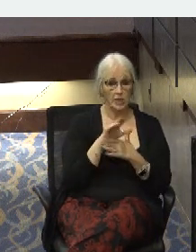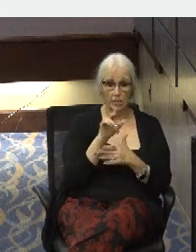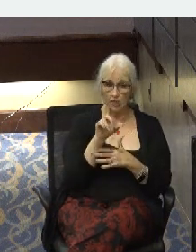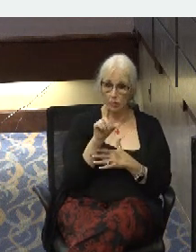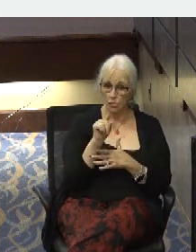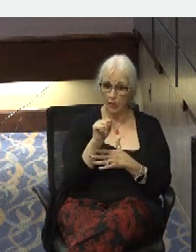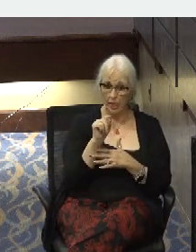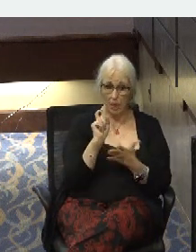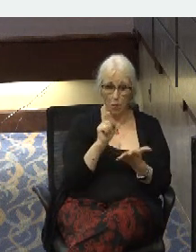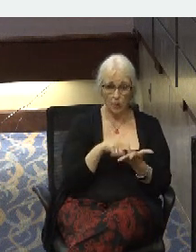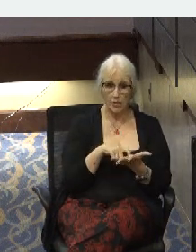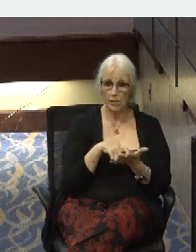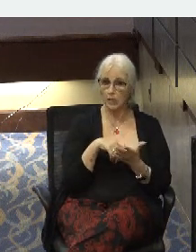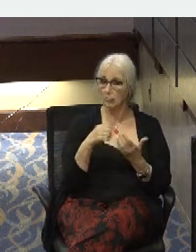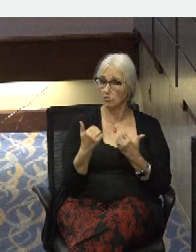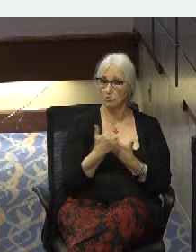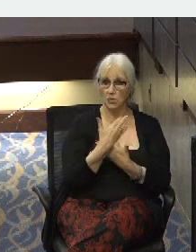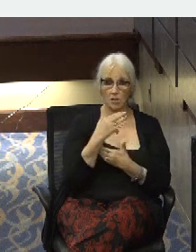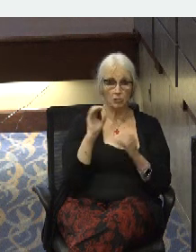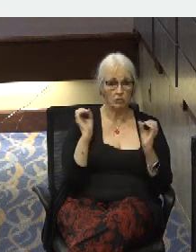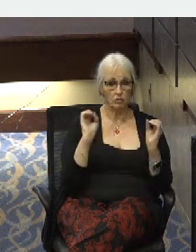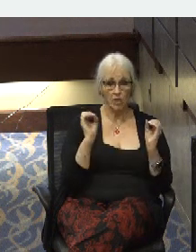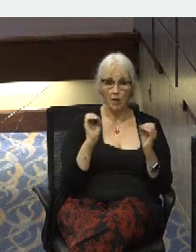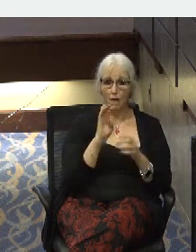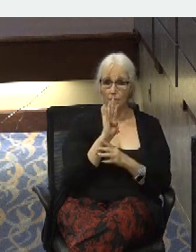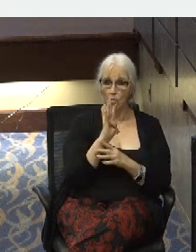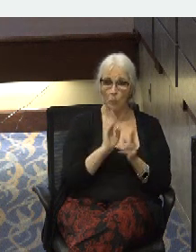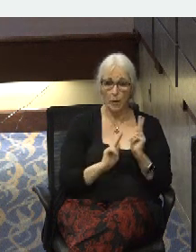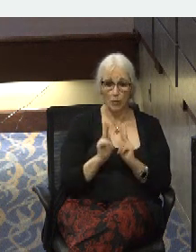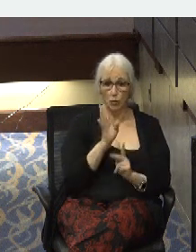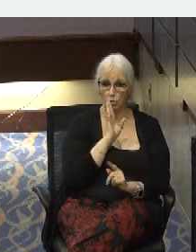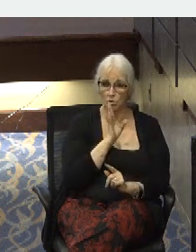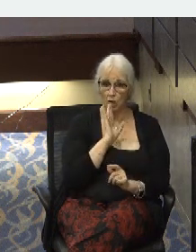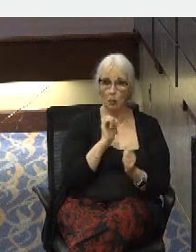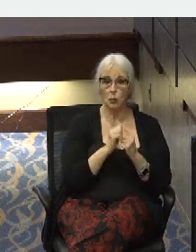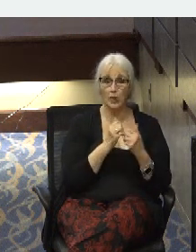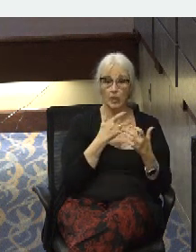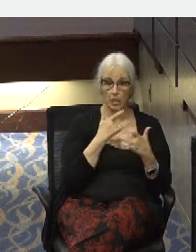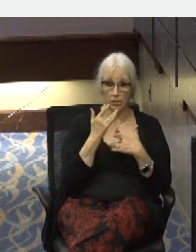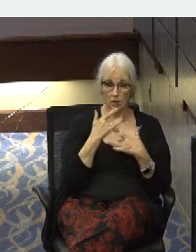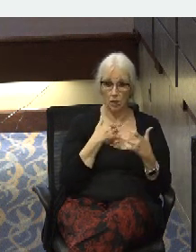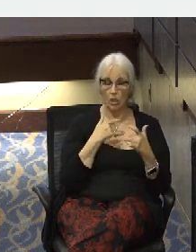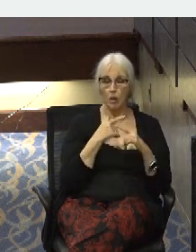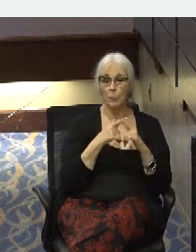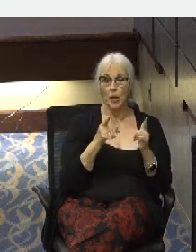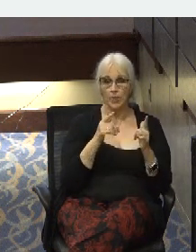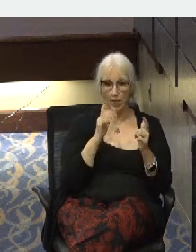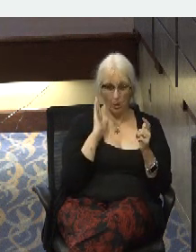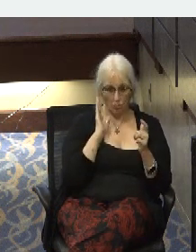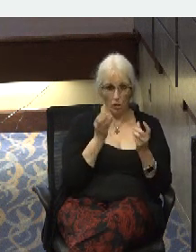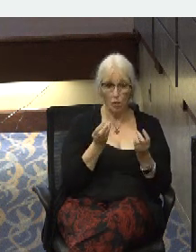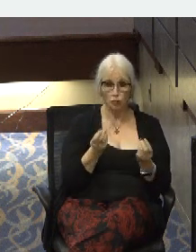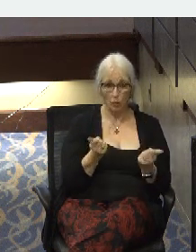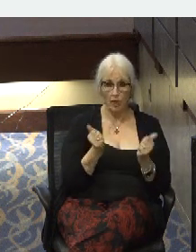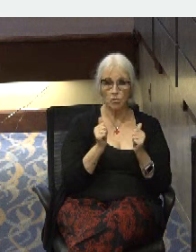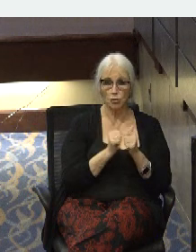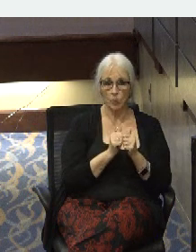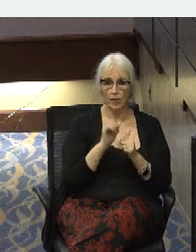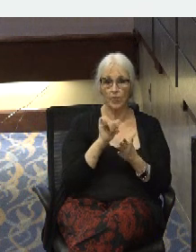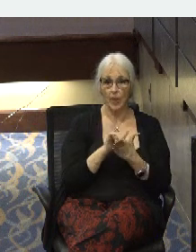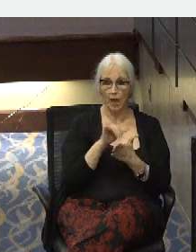applicant representative spoke at the meeting. 4 people spoke with concerns, but those concerns were addressed with that additional